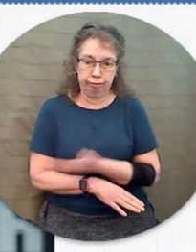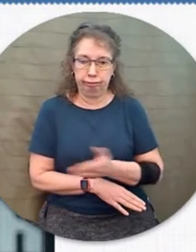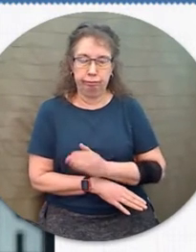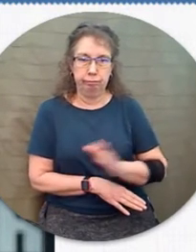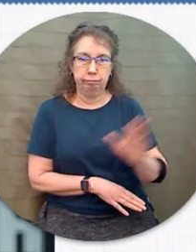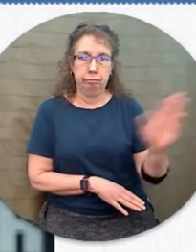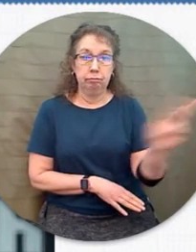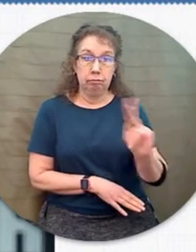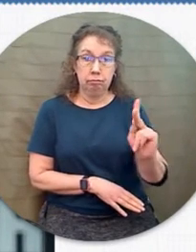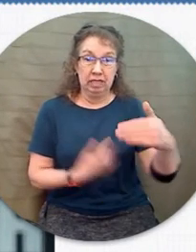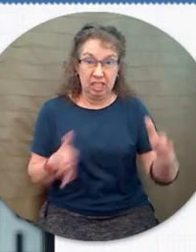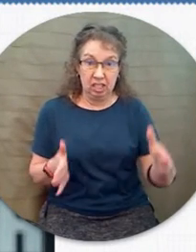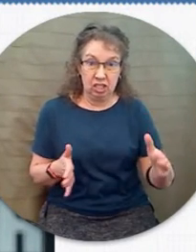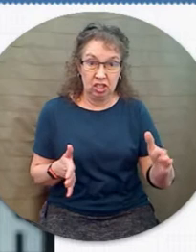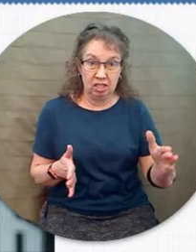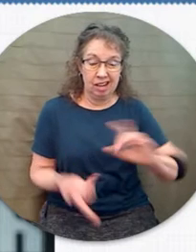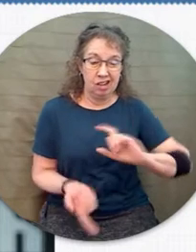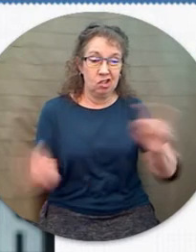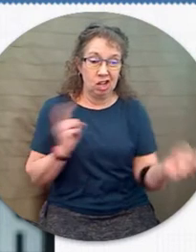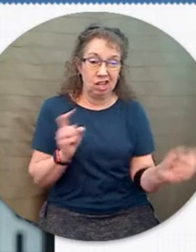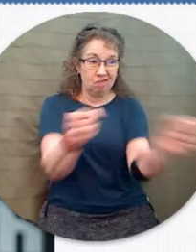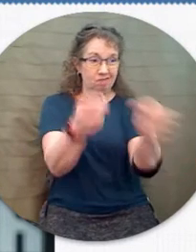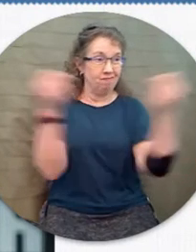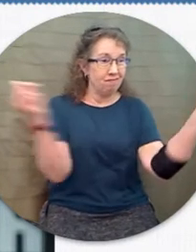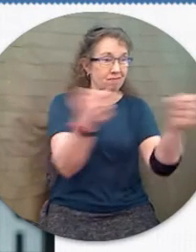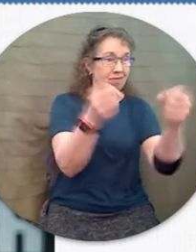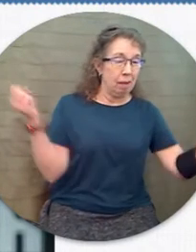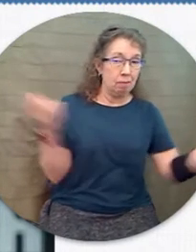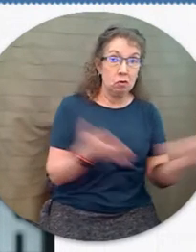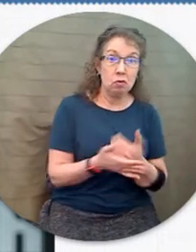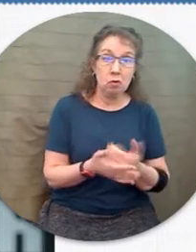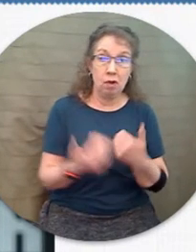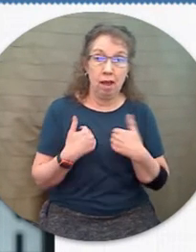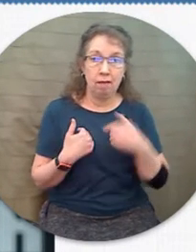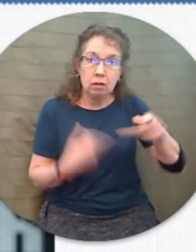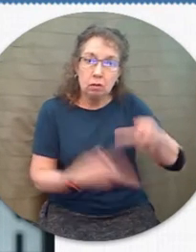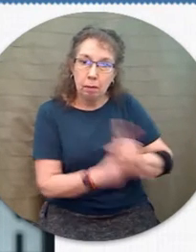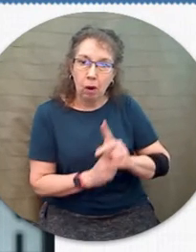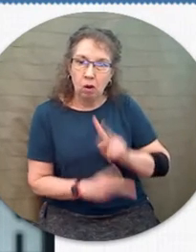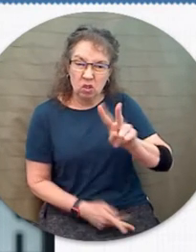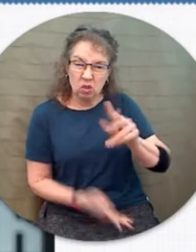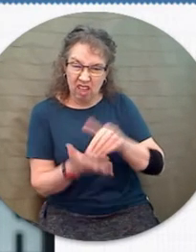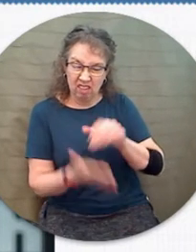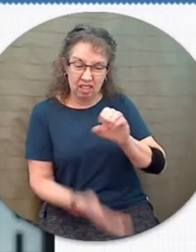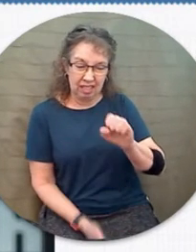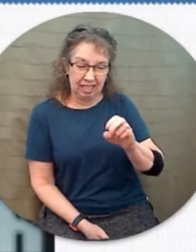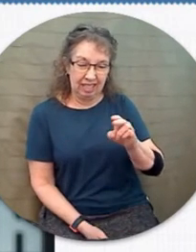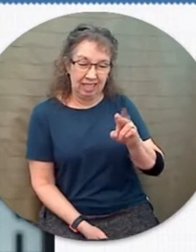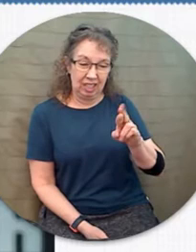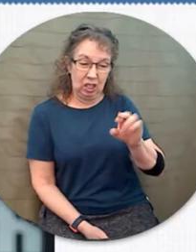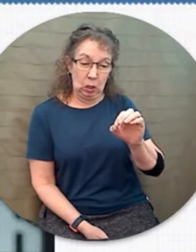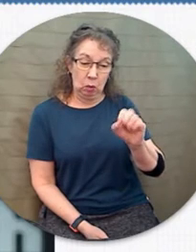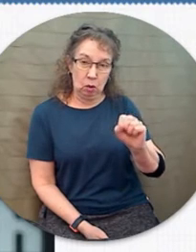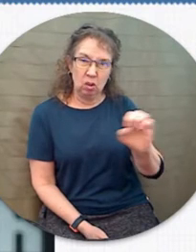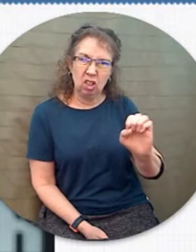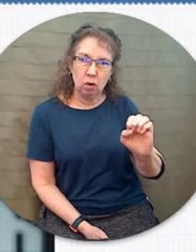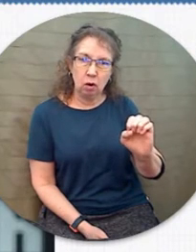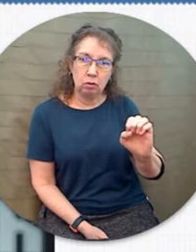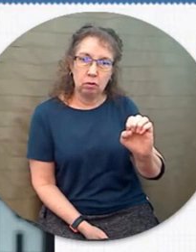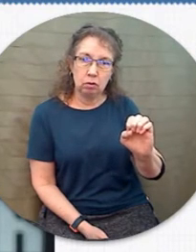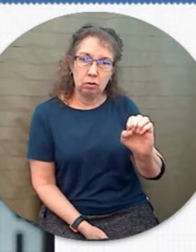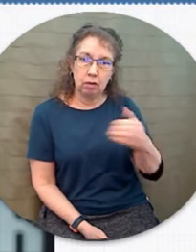beautiful cabinets. Now we need to borrow 2,000 euros. Yeah? 2,000 euros. And we